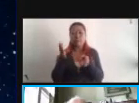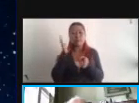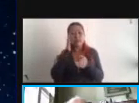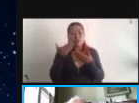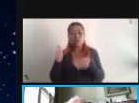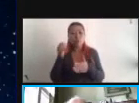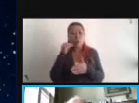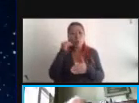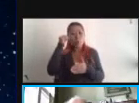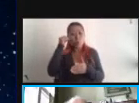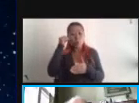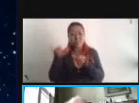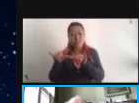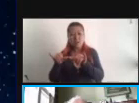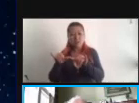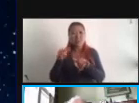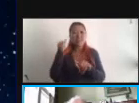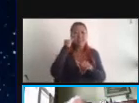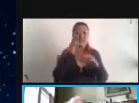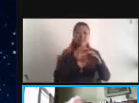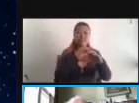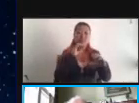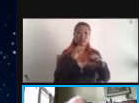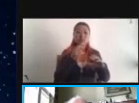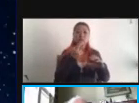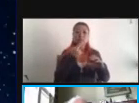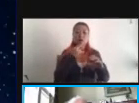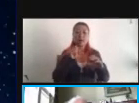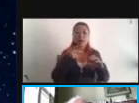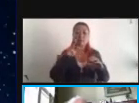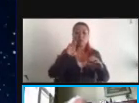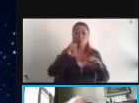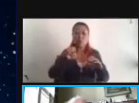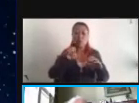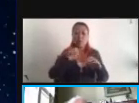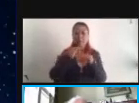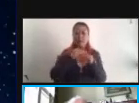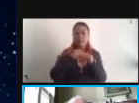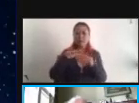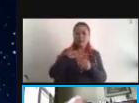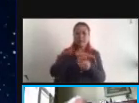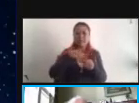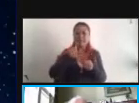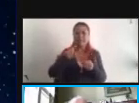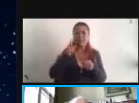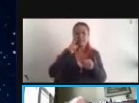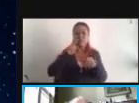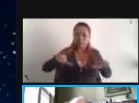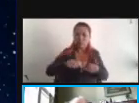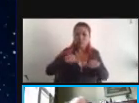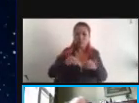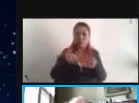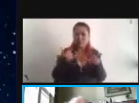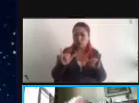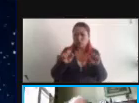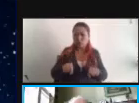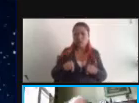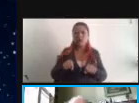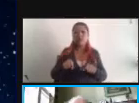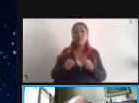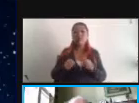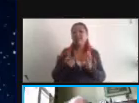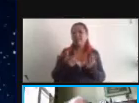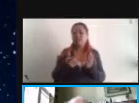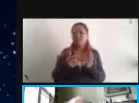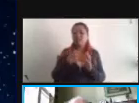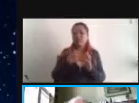home. What if you're in a smaller capsule? What's the minimum amount of space you need to be able to perform the functions you need to perform? How automated is that